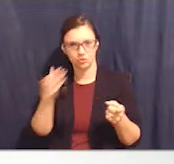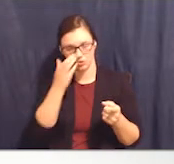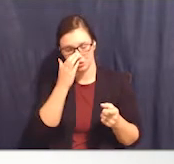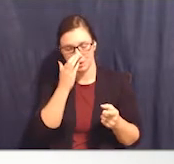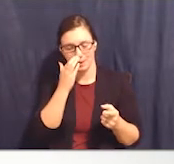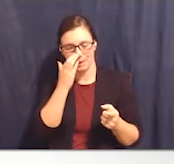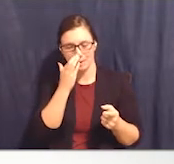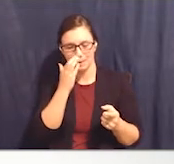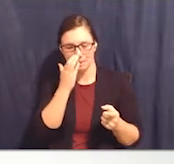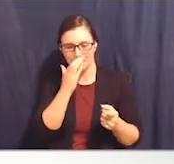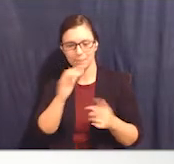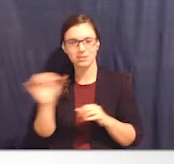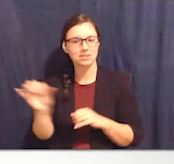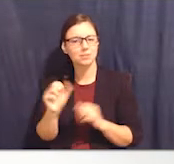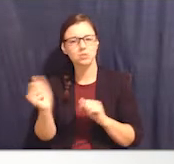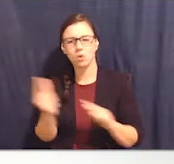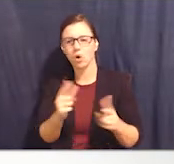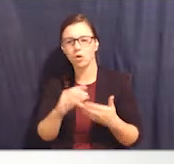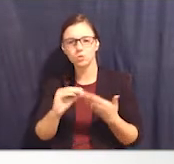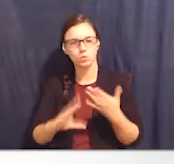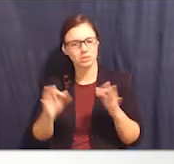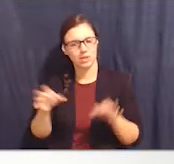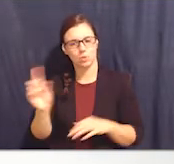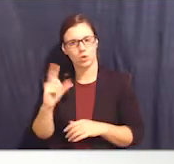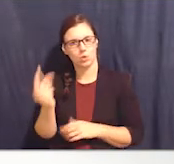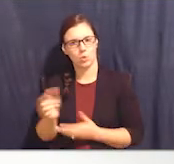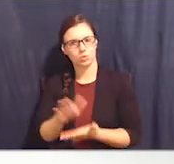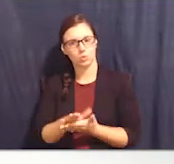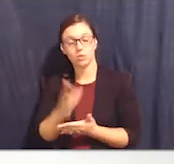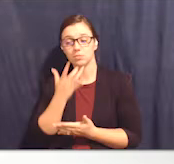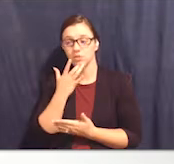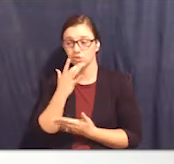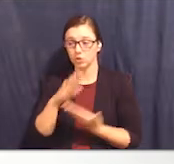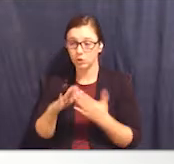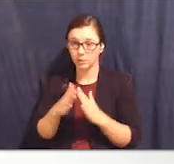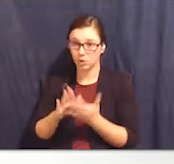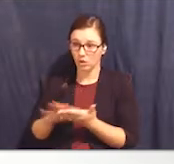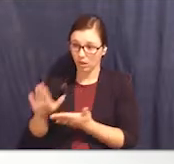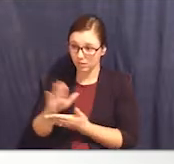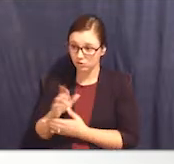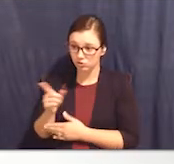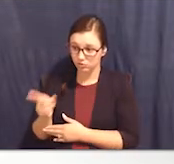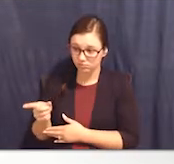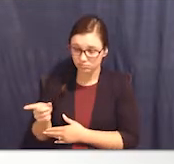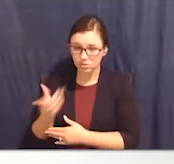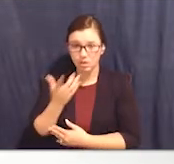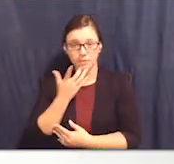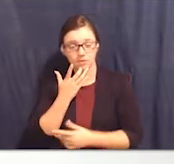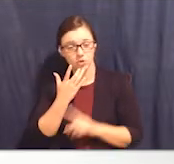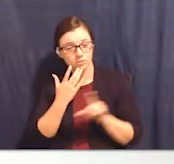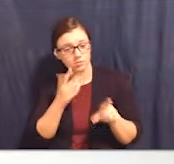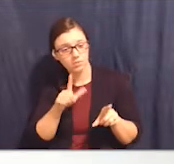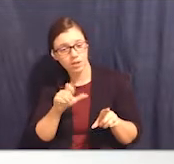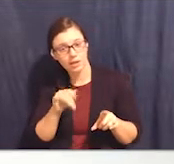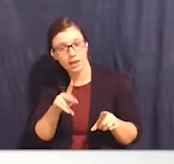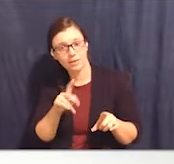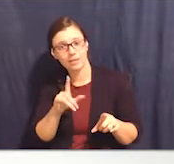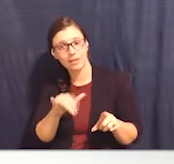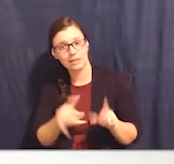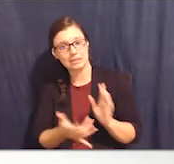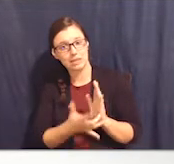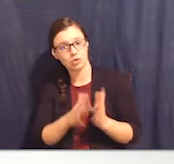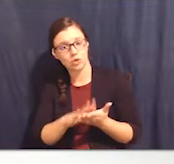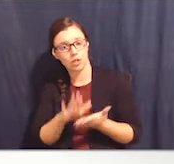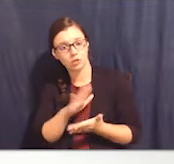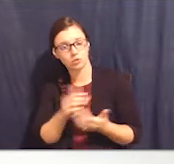Some of, yes, I can't see, but is that Winter Garden part of the Orange County Public Schools? yeah, mhm. It is, okay.